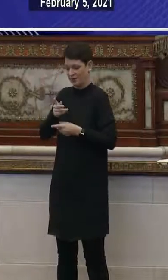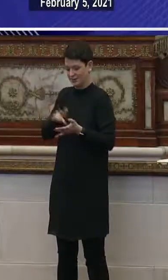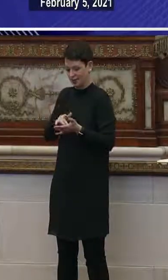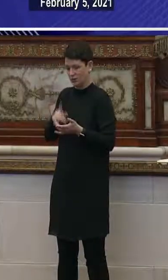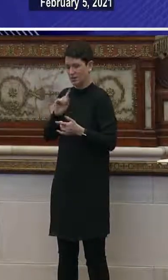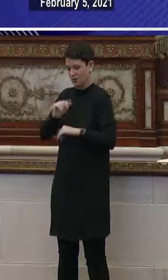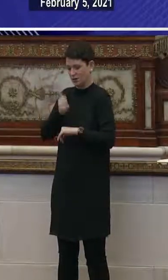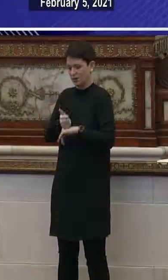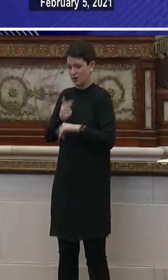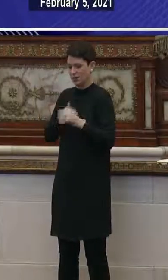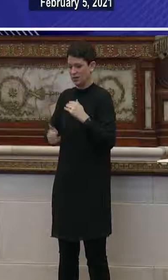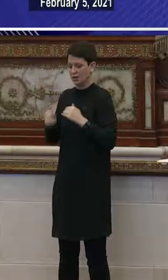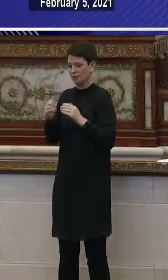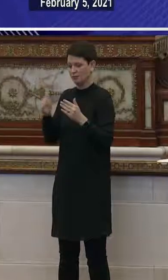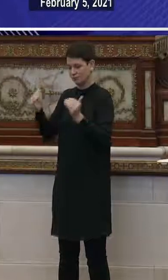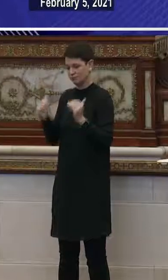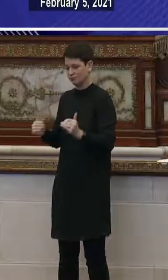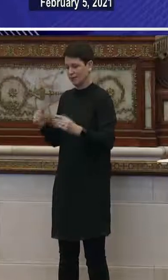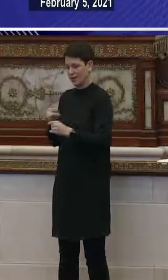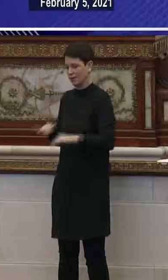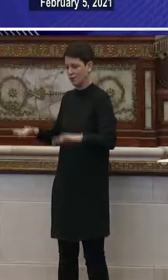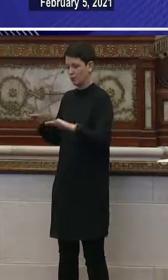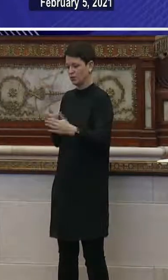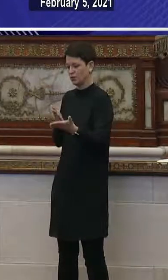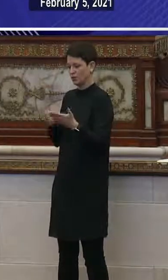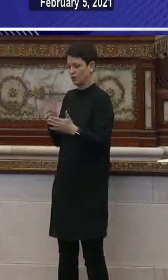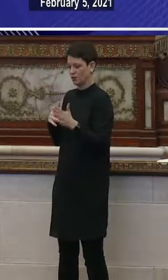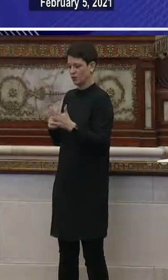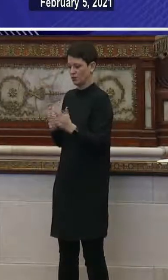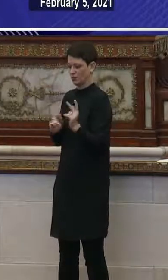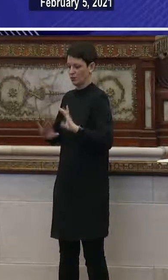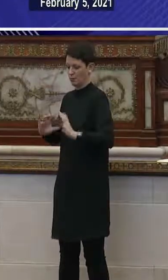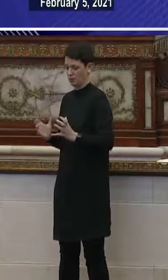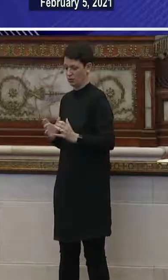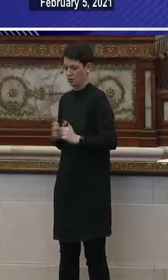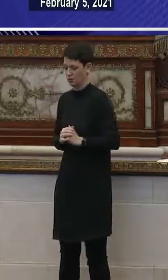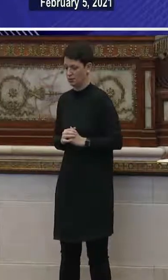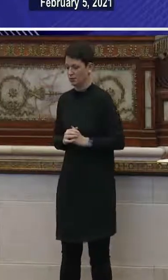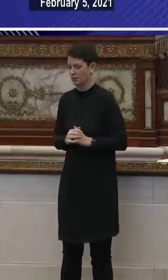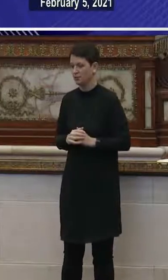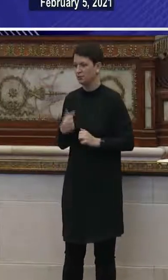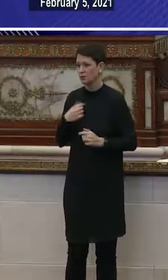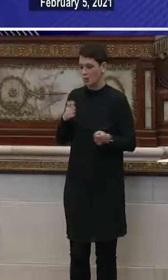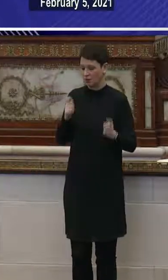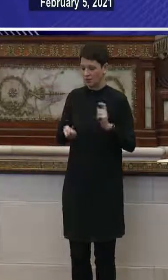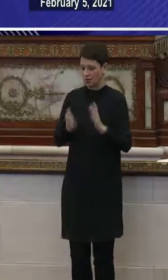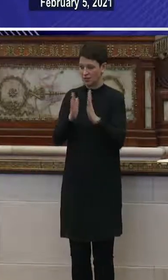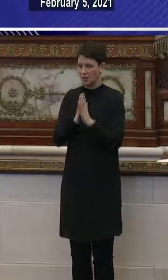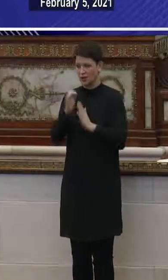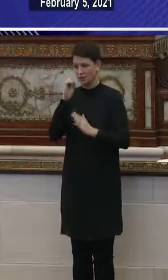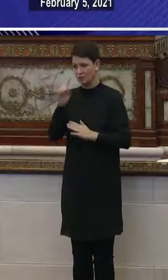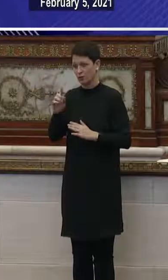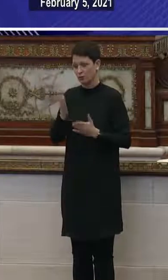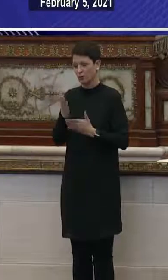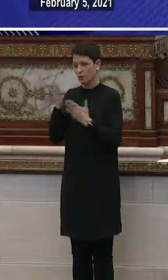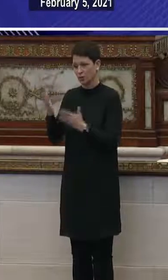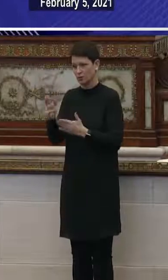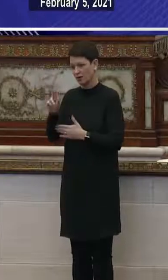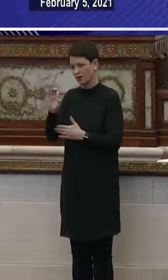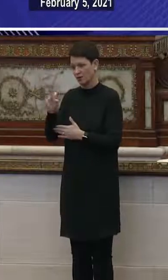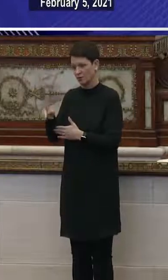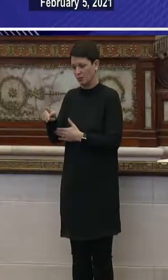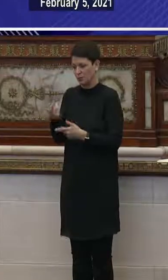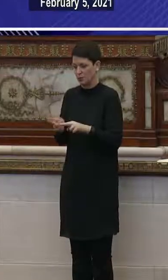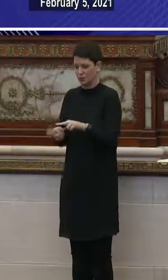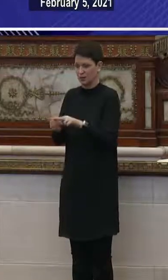located in underserved neighborhoods and serve vulnerable populations. We are revising the request for proposals that have been previously released to